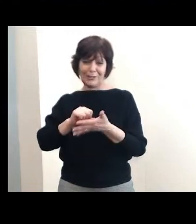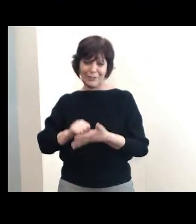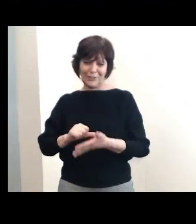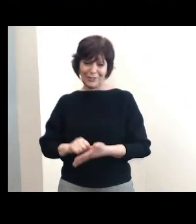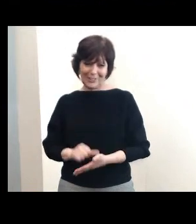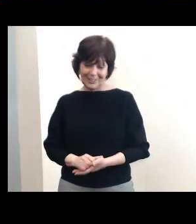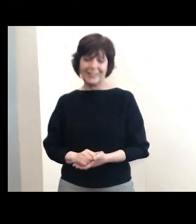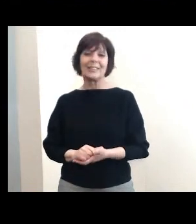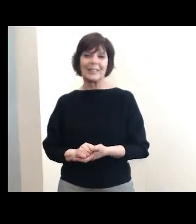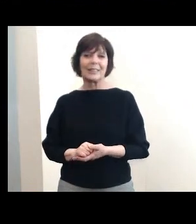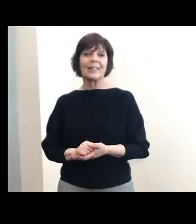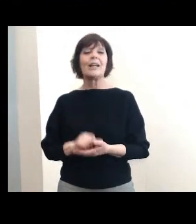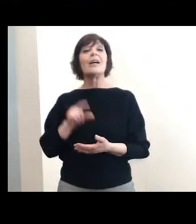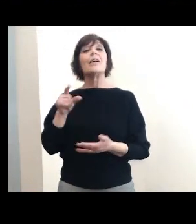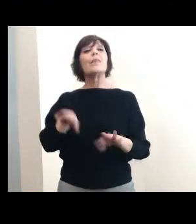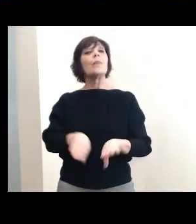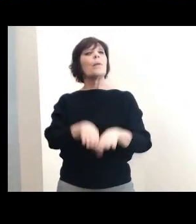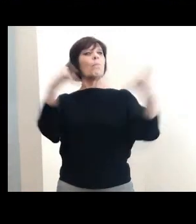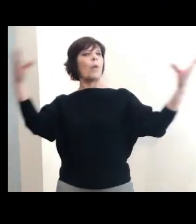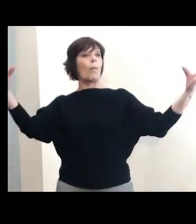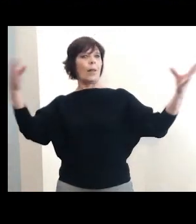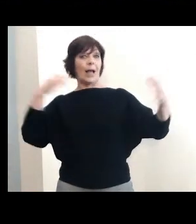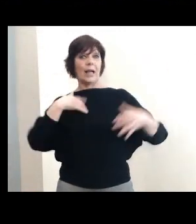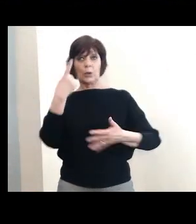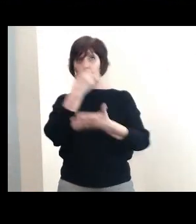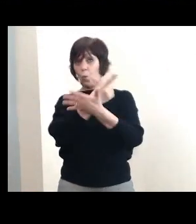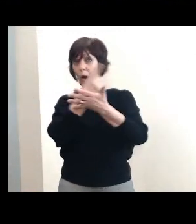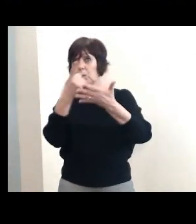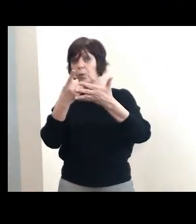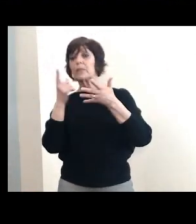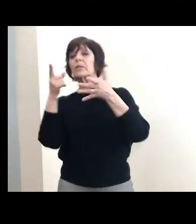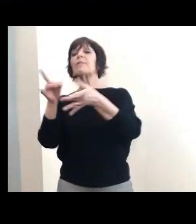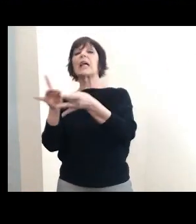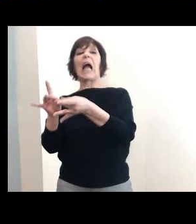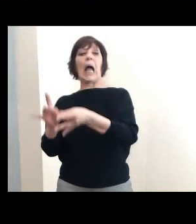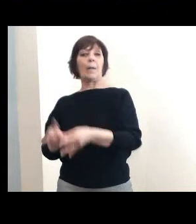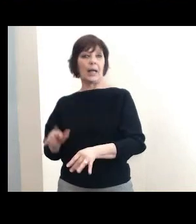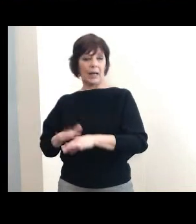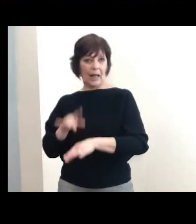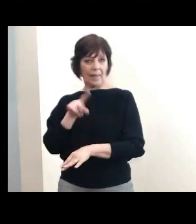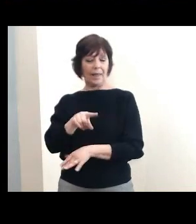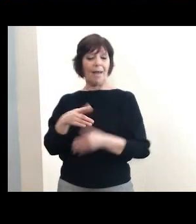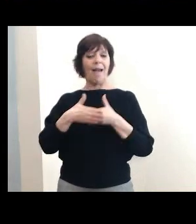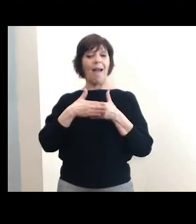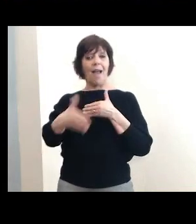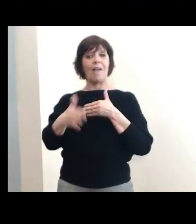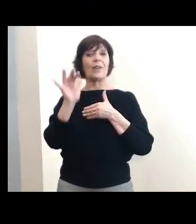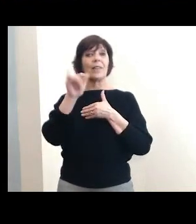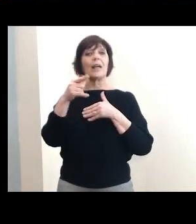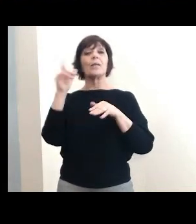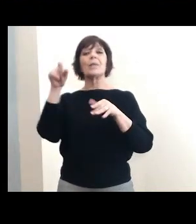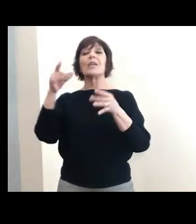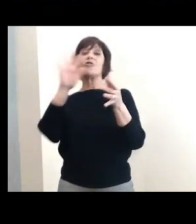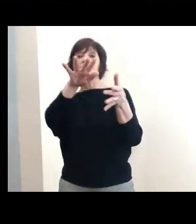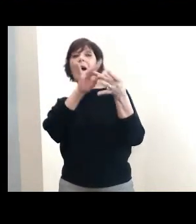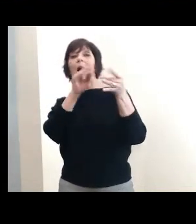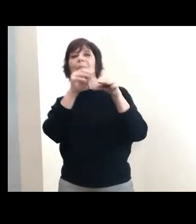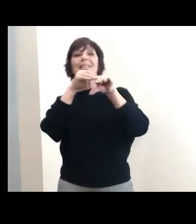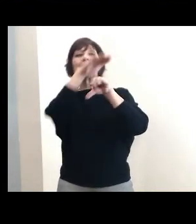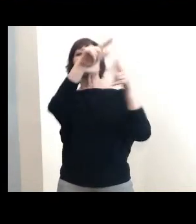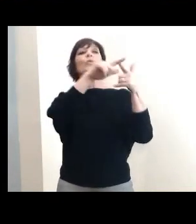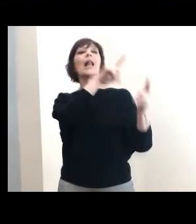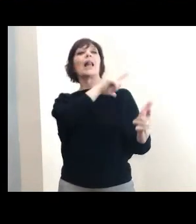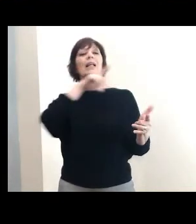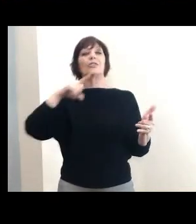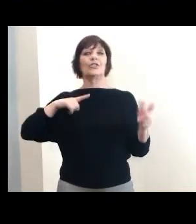all the appendices. The public has a week to comment on it. And then after that, it has to be sent to the legislature, and the legislature has until